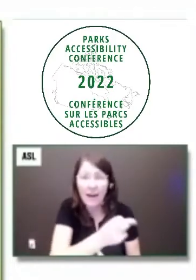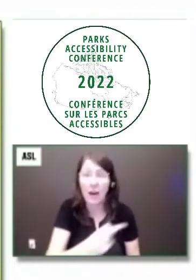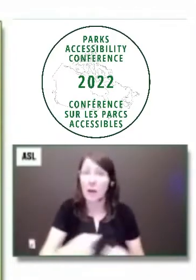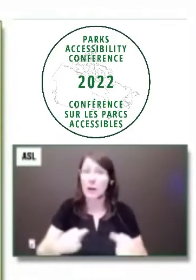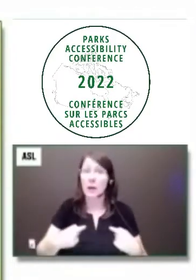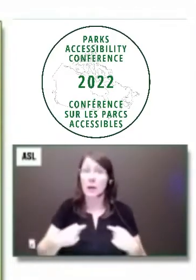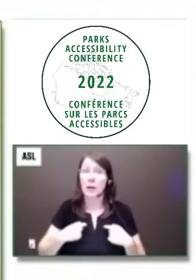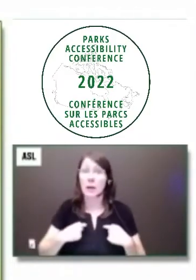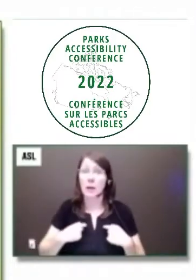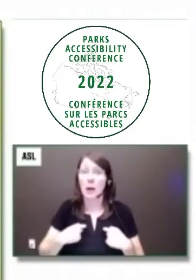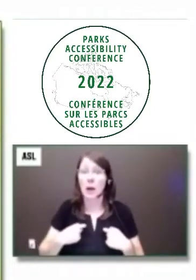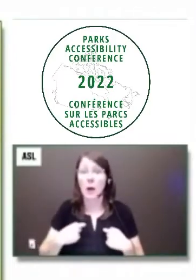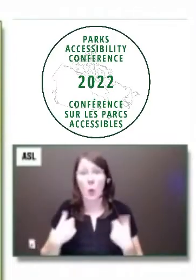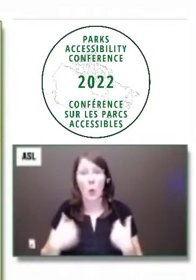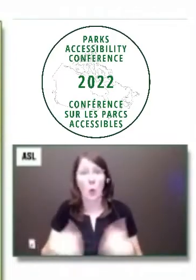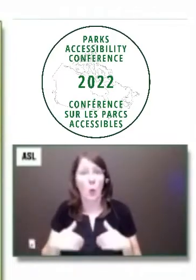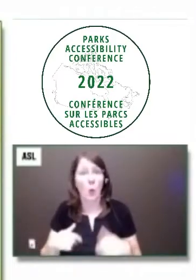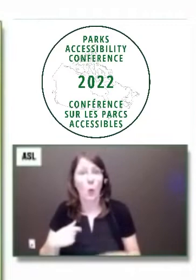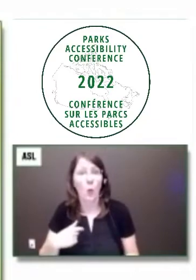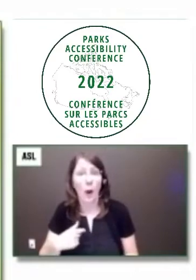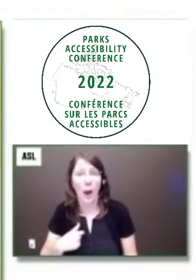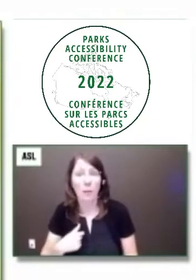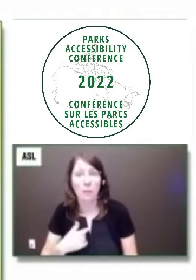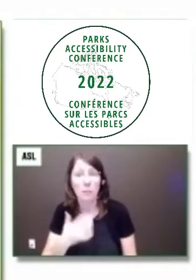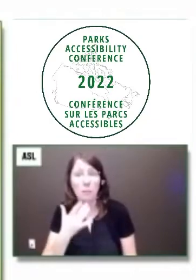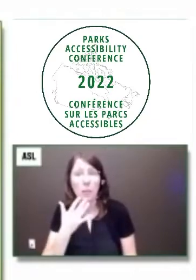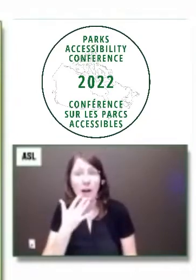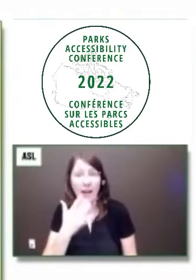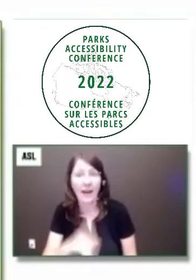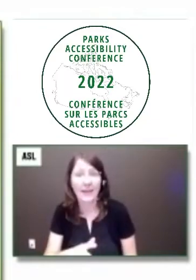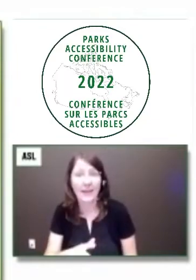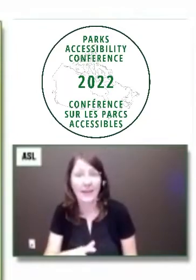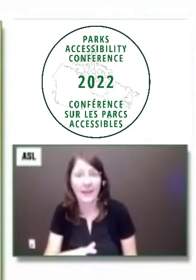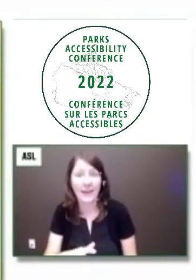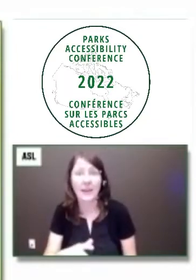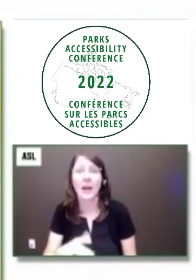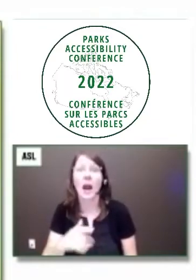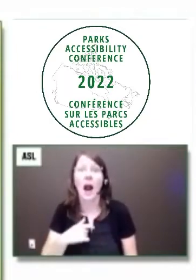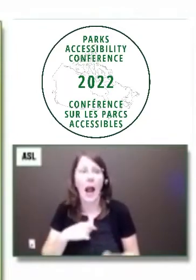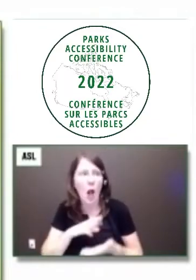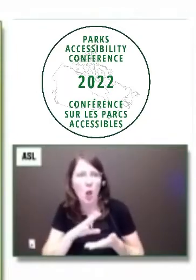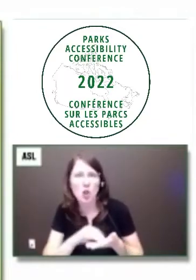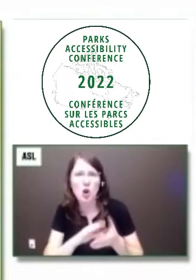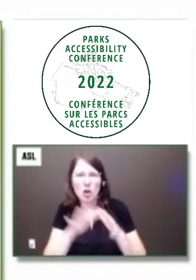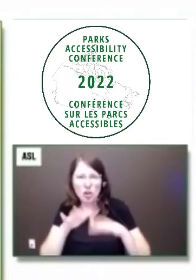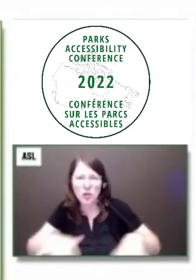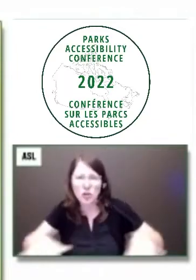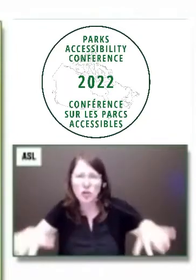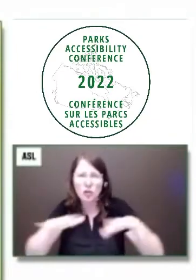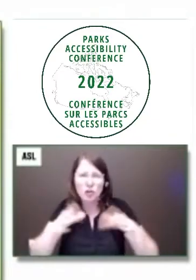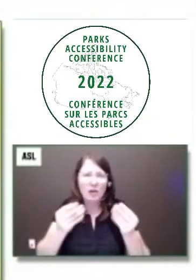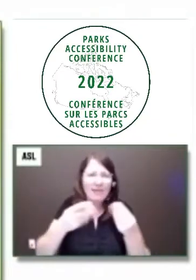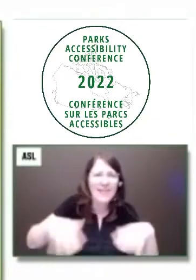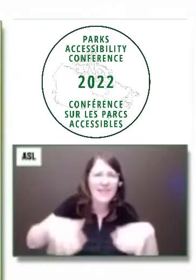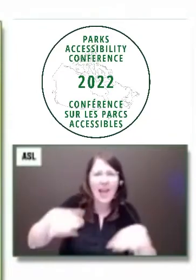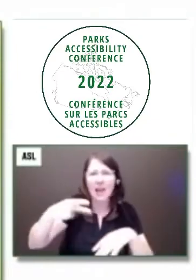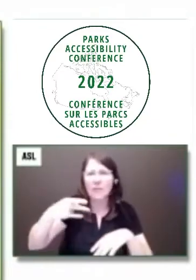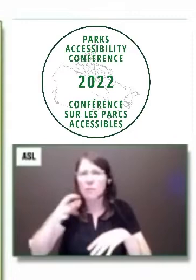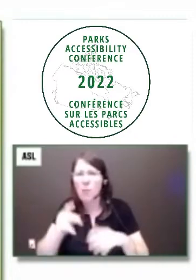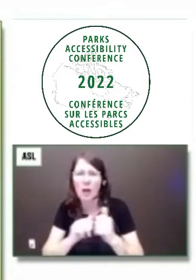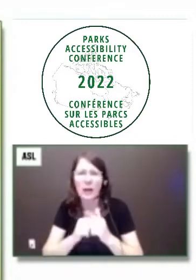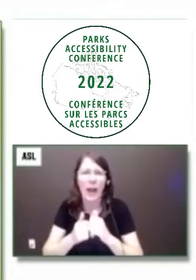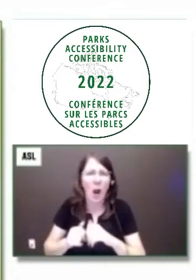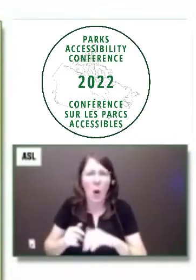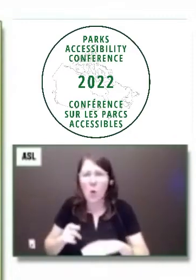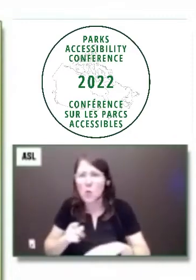I've learned the way of the parts already before I got blind. And what actually happened was I